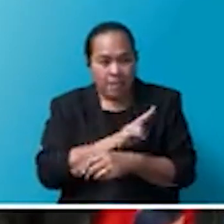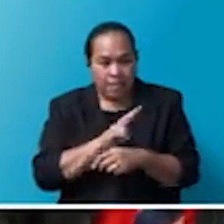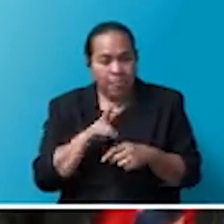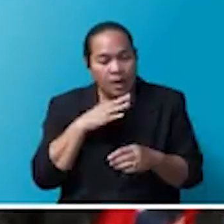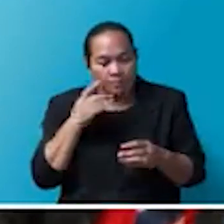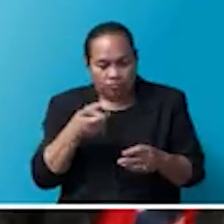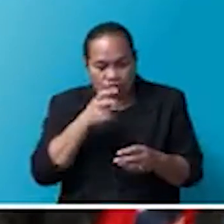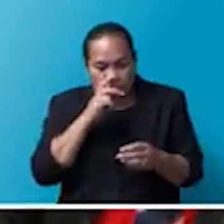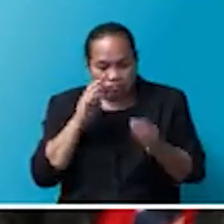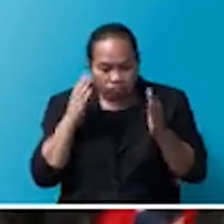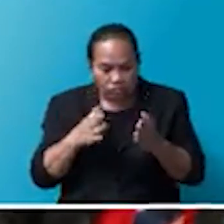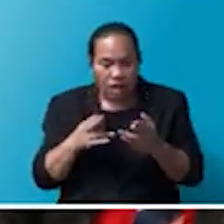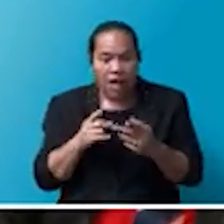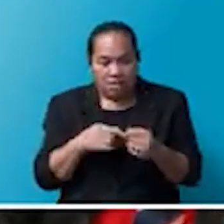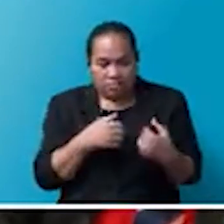discipline and with honor.